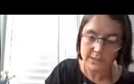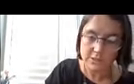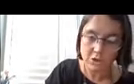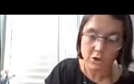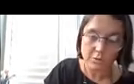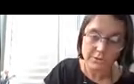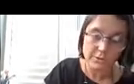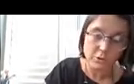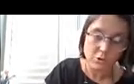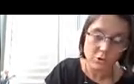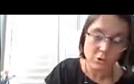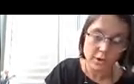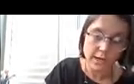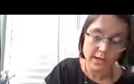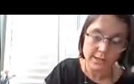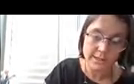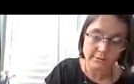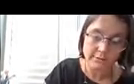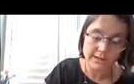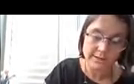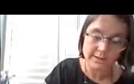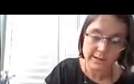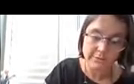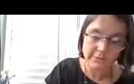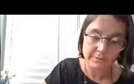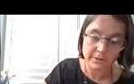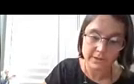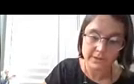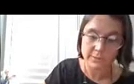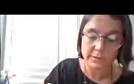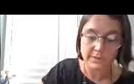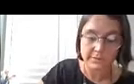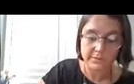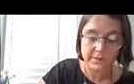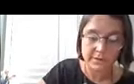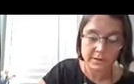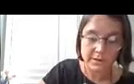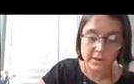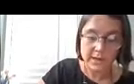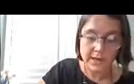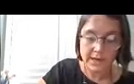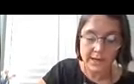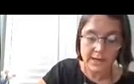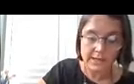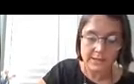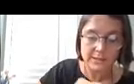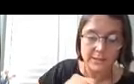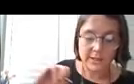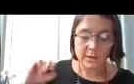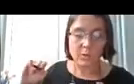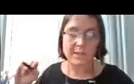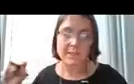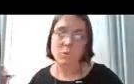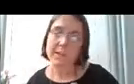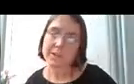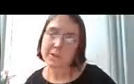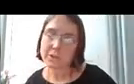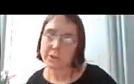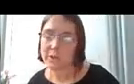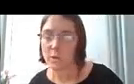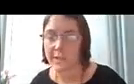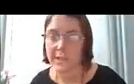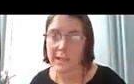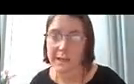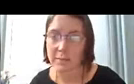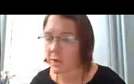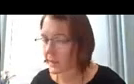An increase in jobs or a decrease. Yeah, fabulous. Well done. And Wendy, why do